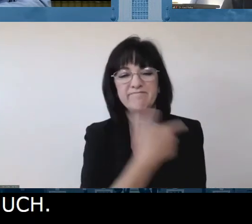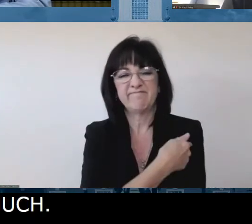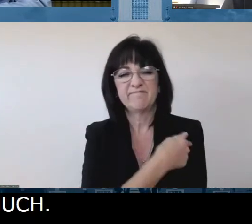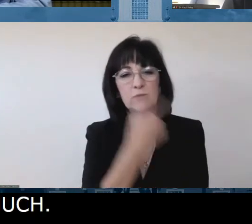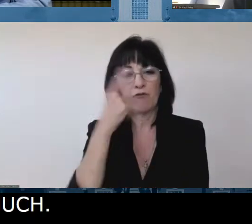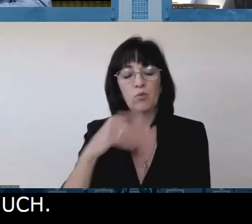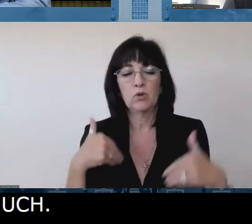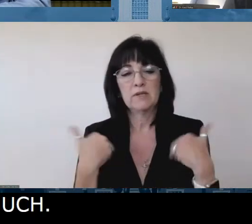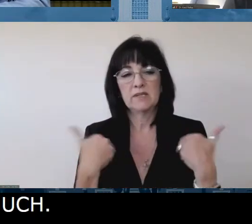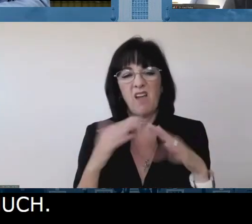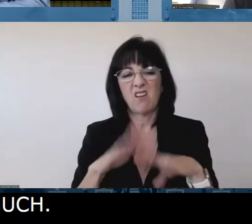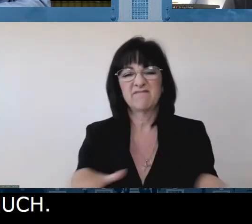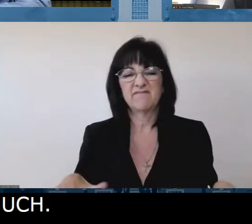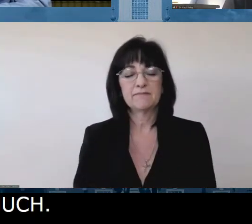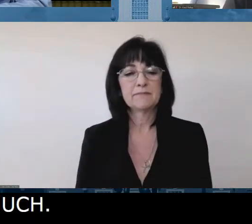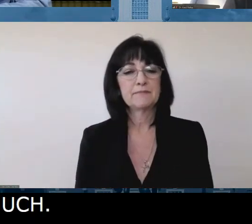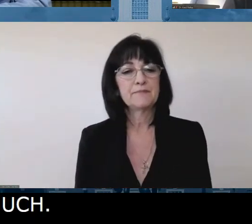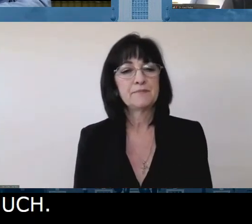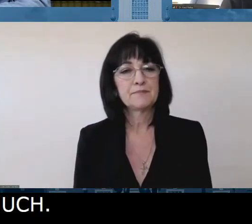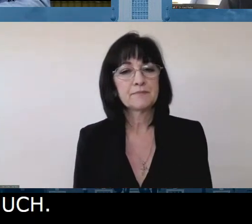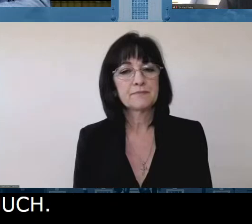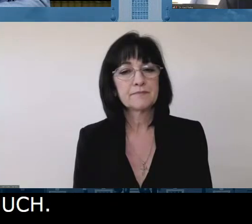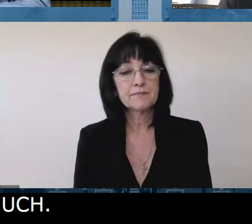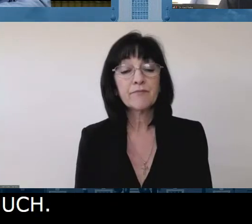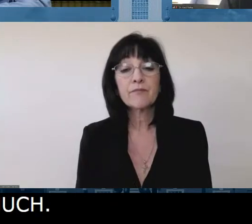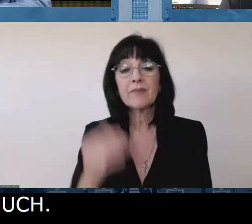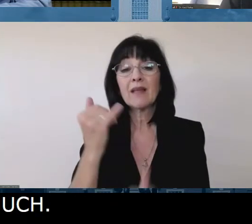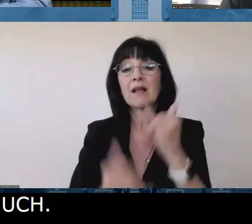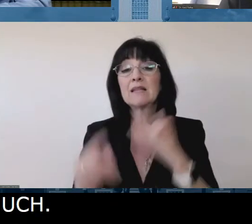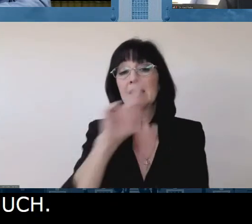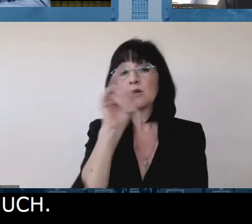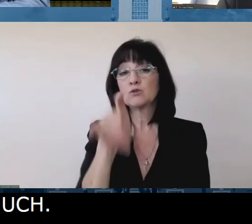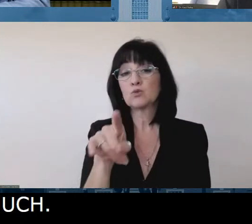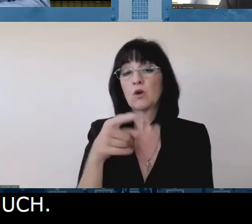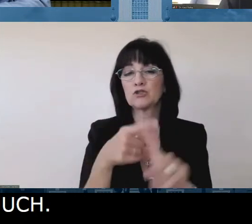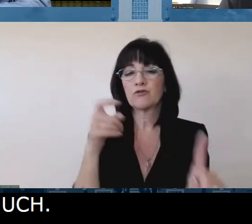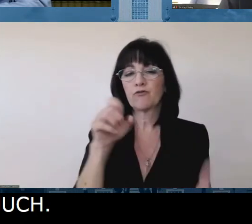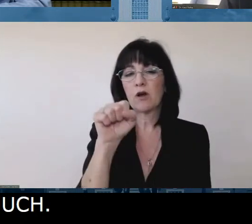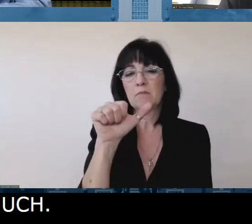Our last question will come from Sarah Broomfield from the Associated Press.